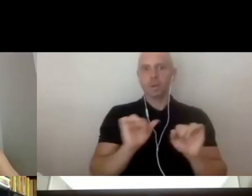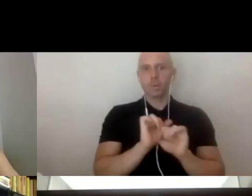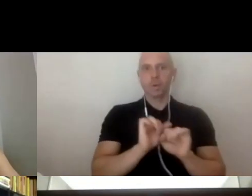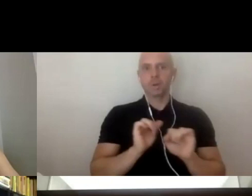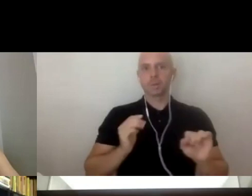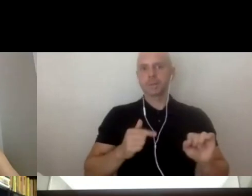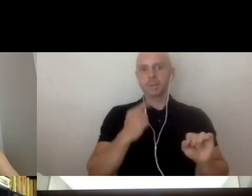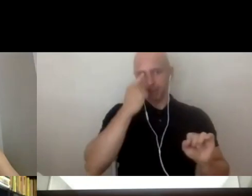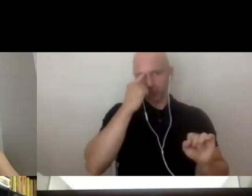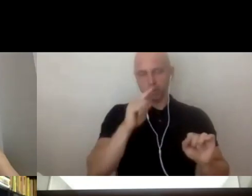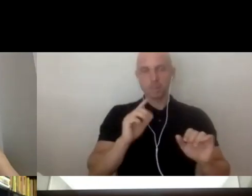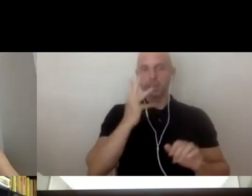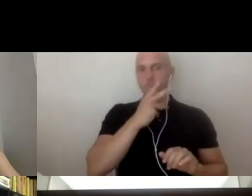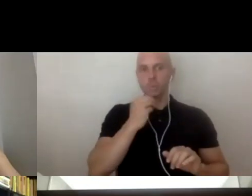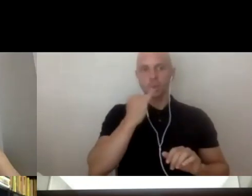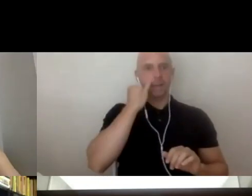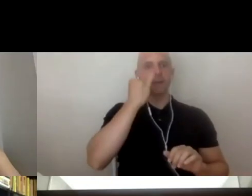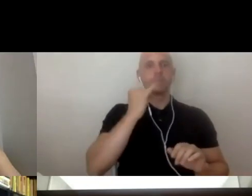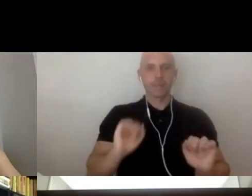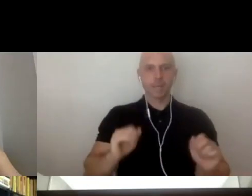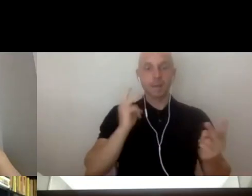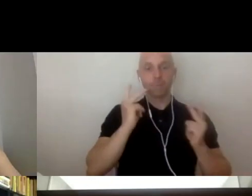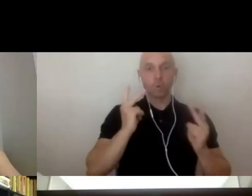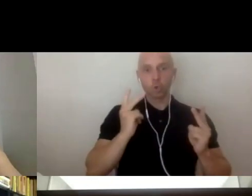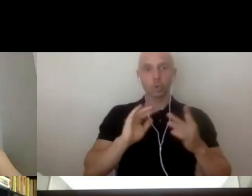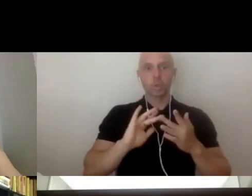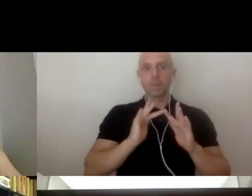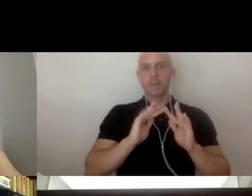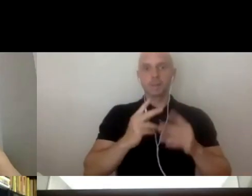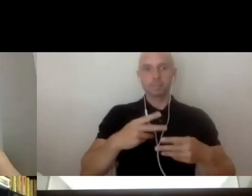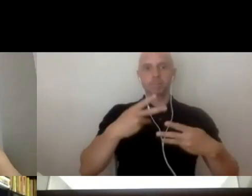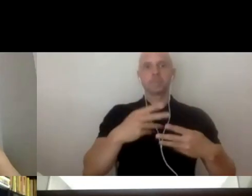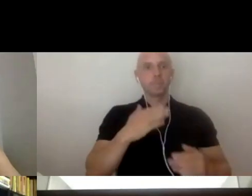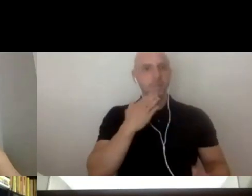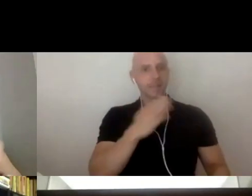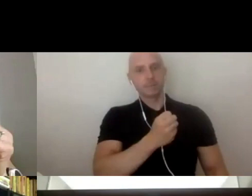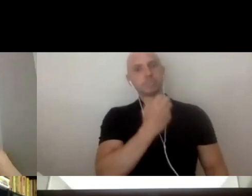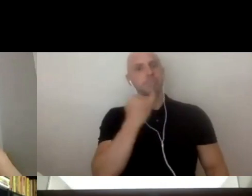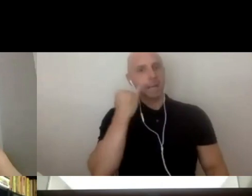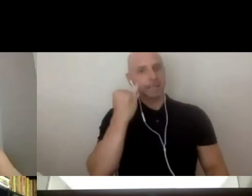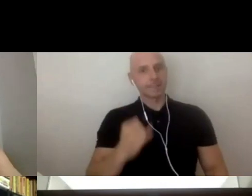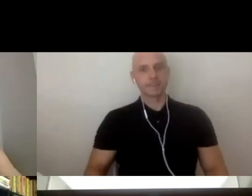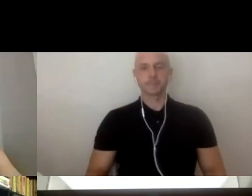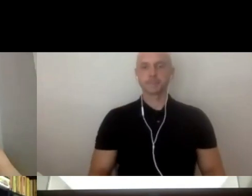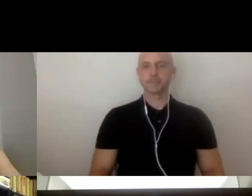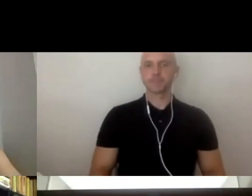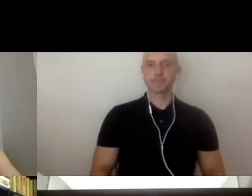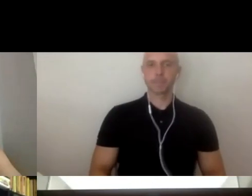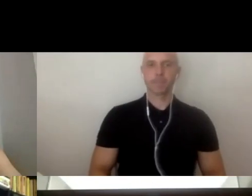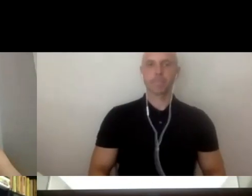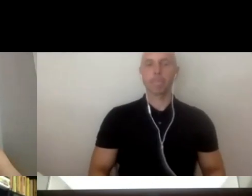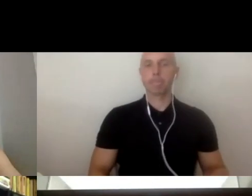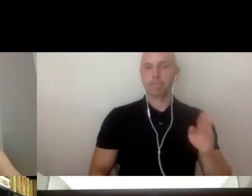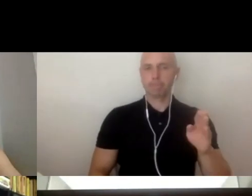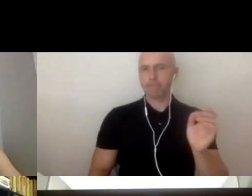of a virtual exhibit somehow to show the outcome. But thank you for all the ideas. The one last question is, are you connected